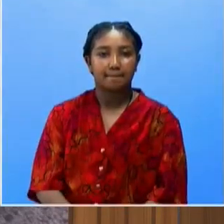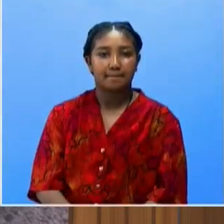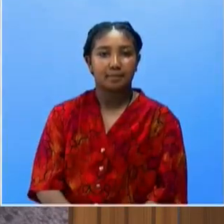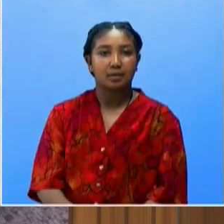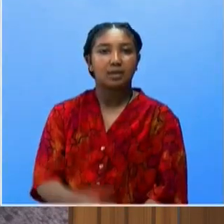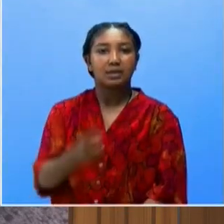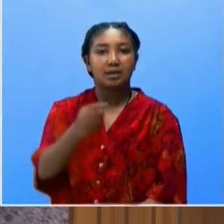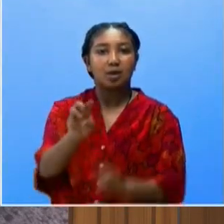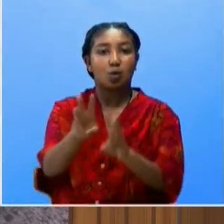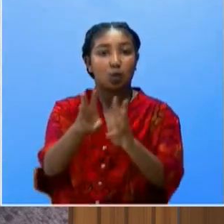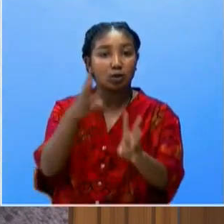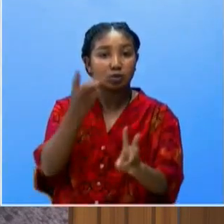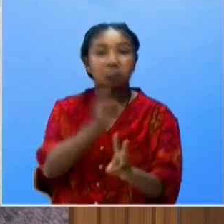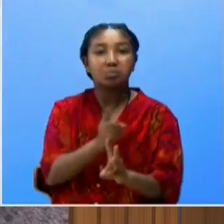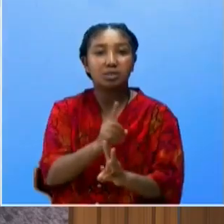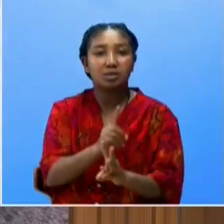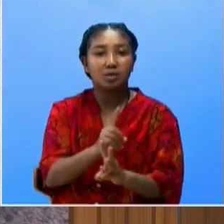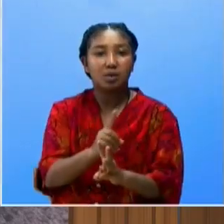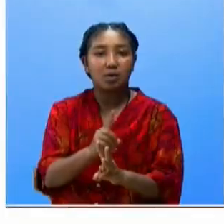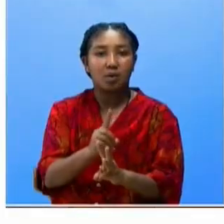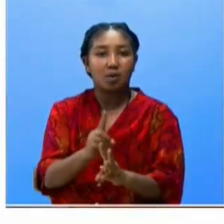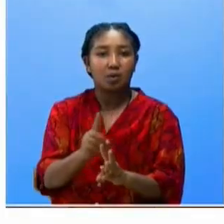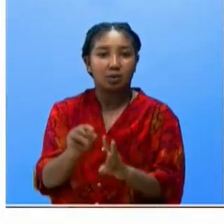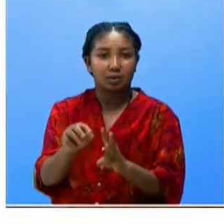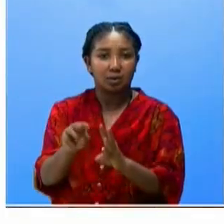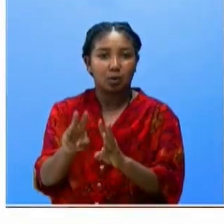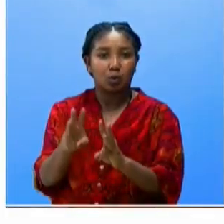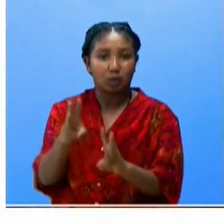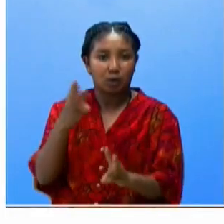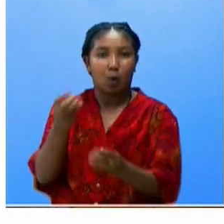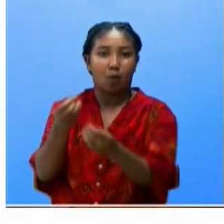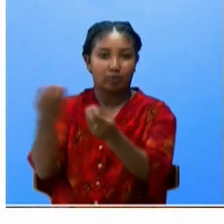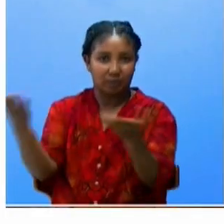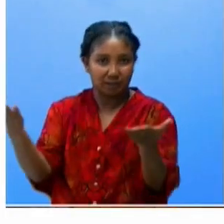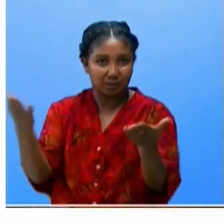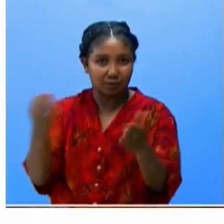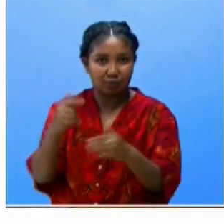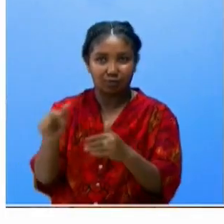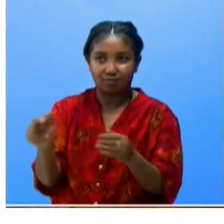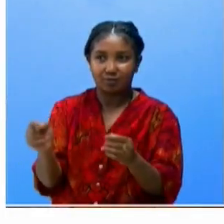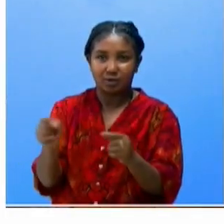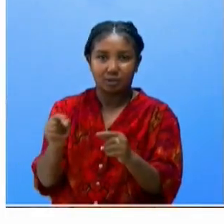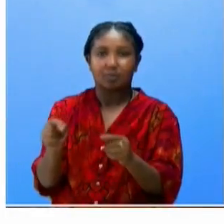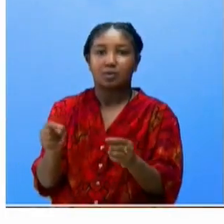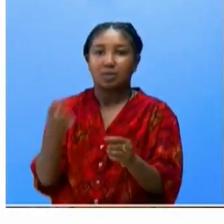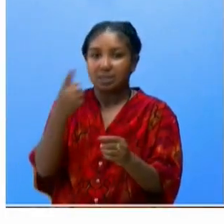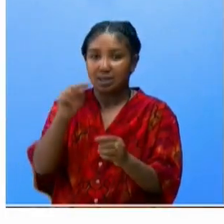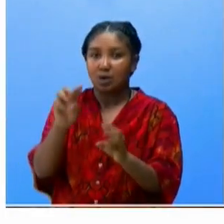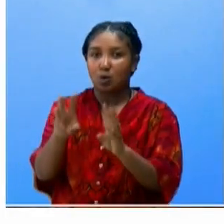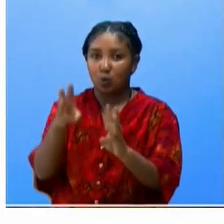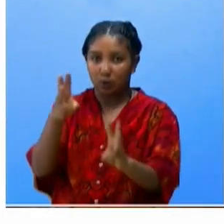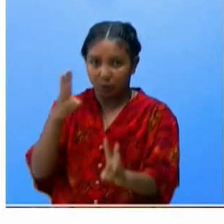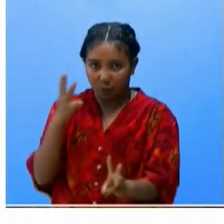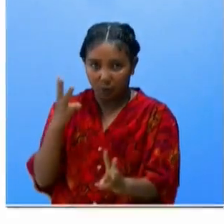The windows is what? Yes, the object. So we have to start from it. The windows